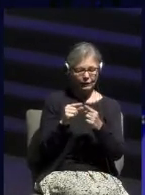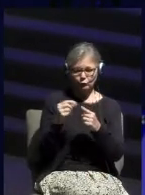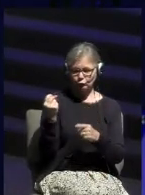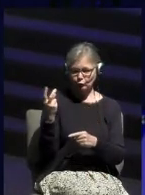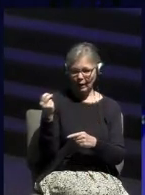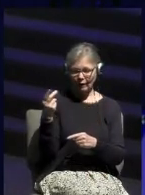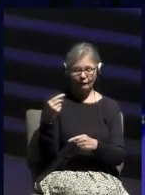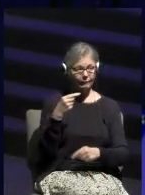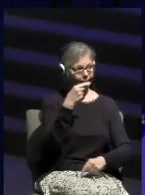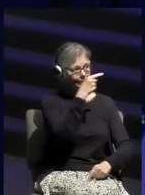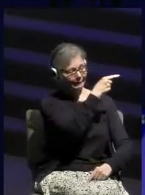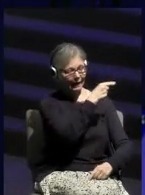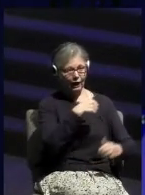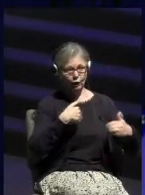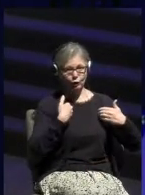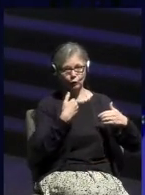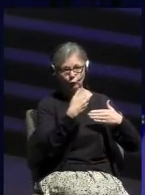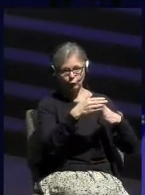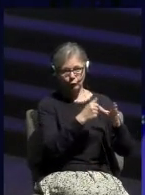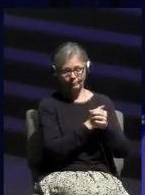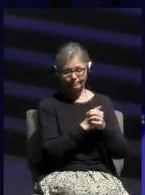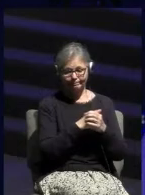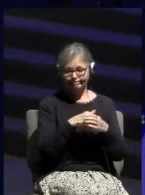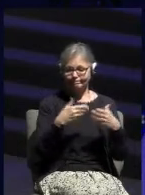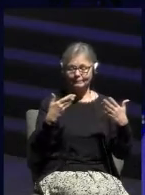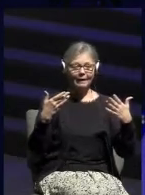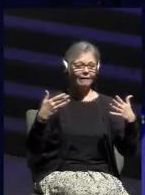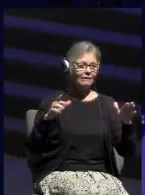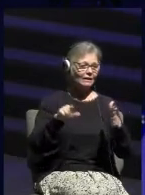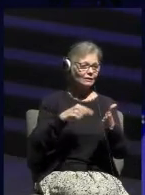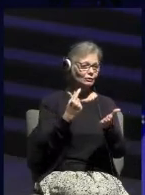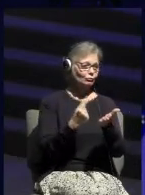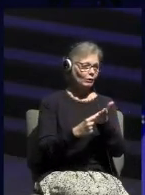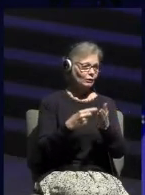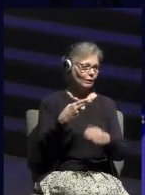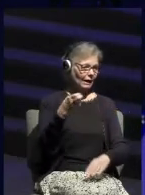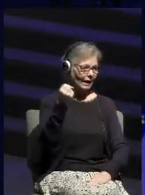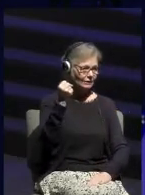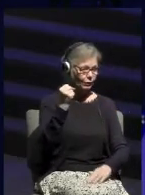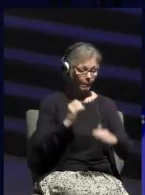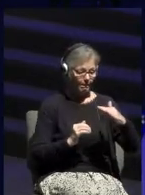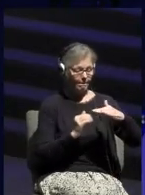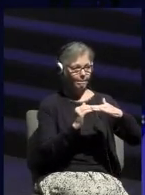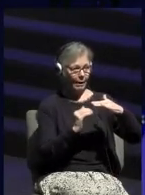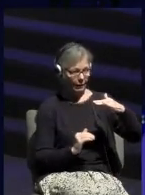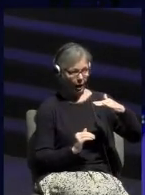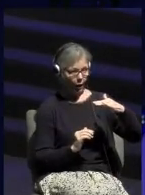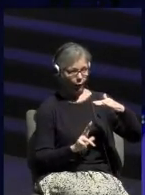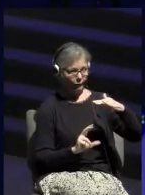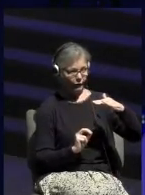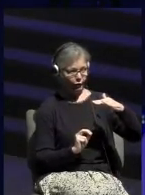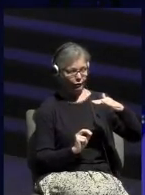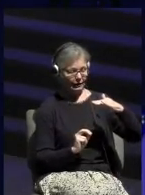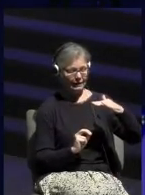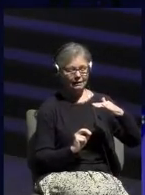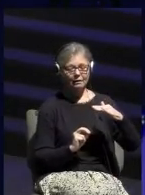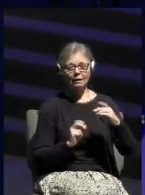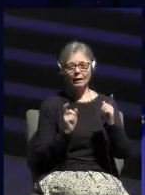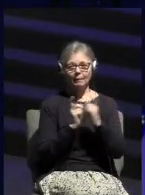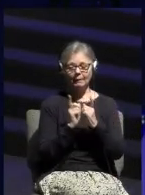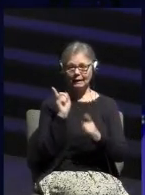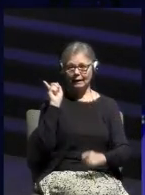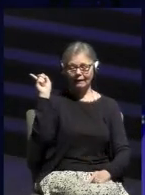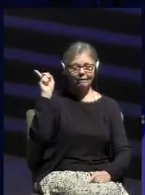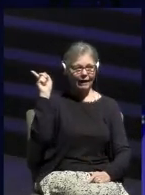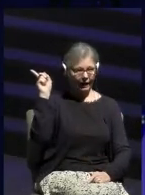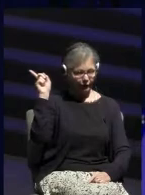youth room. If you have graduated high school, not crossed the 30-year mark, our young adults are meeting in the guest reception